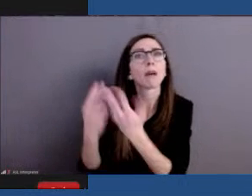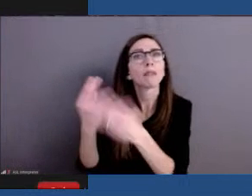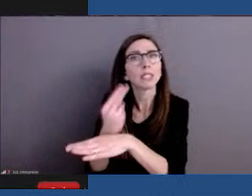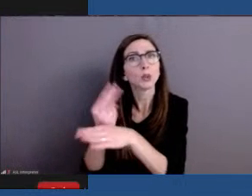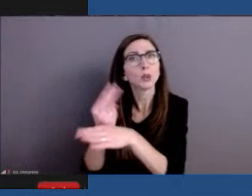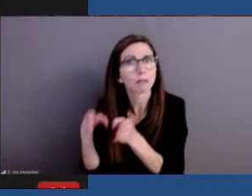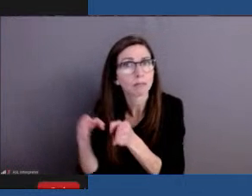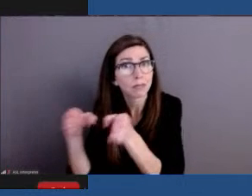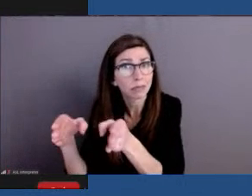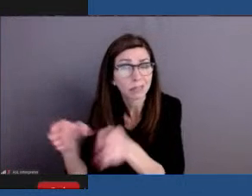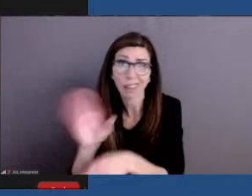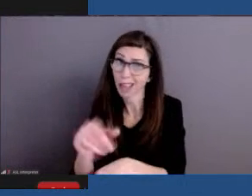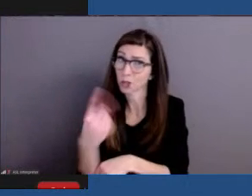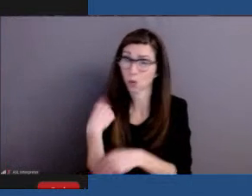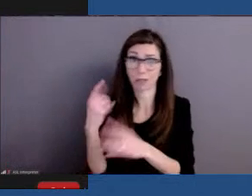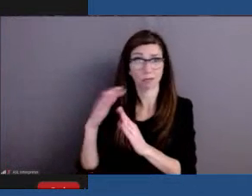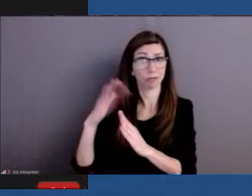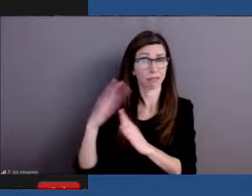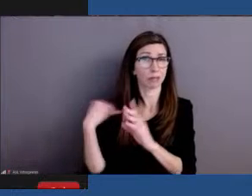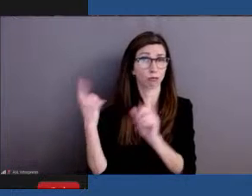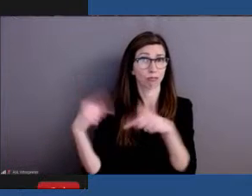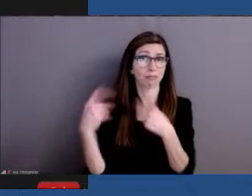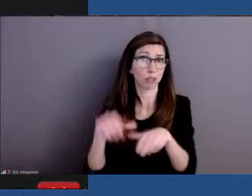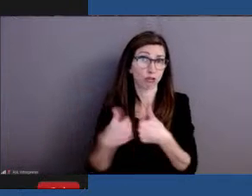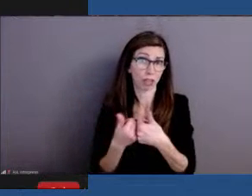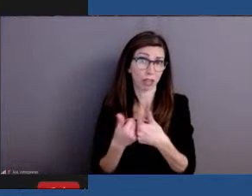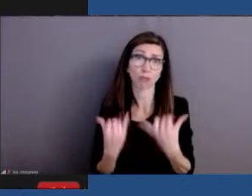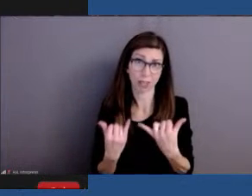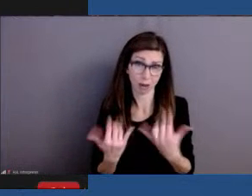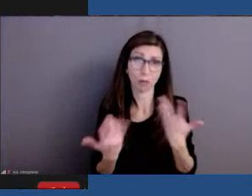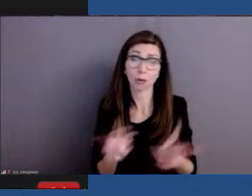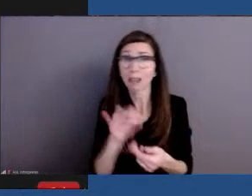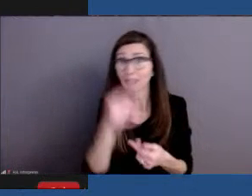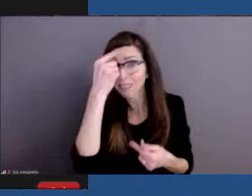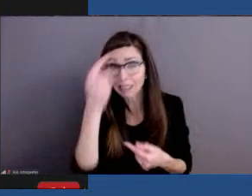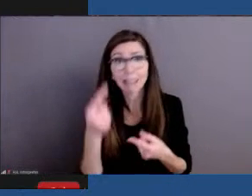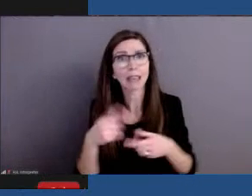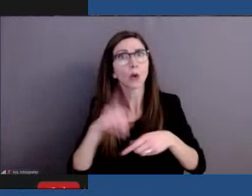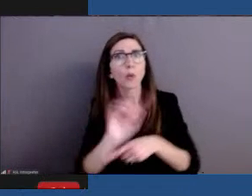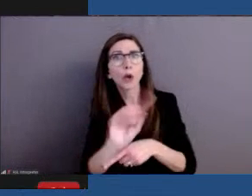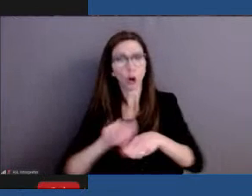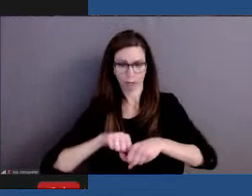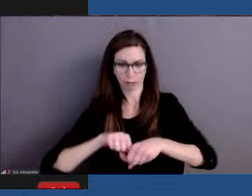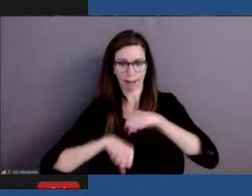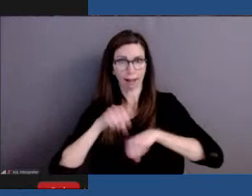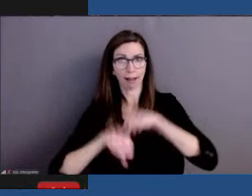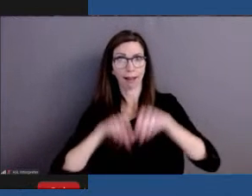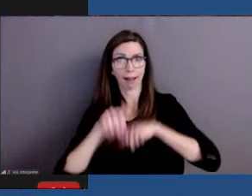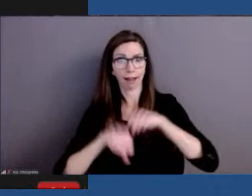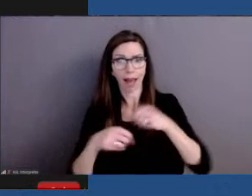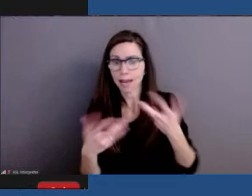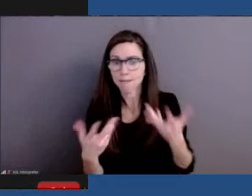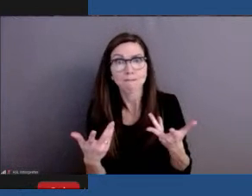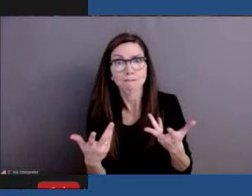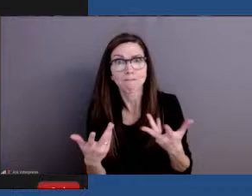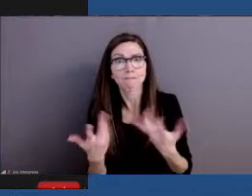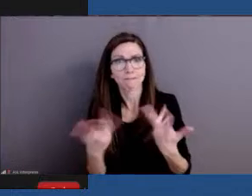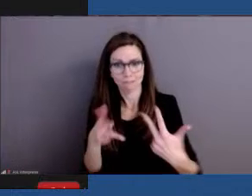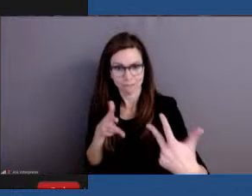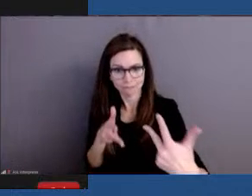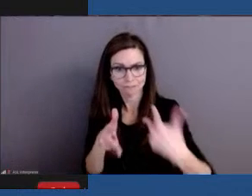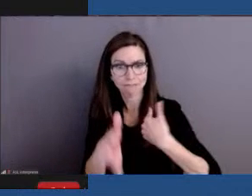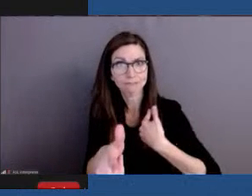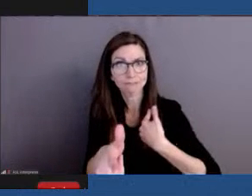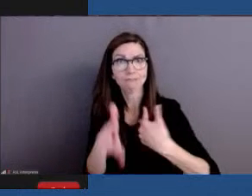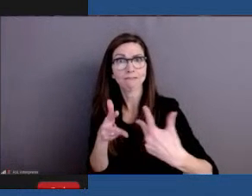the biggest challenges in relation to cycling facilities and cycling infrastructure, and how do we ensure the safety of seniors